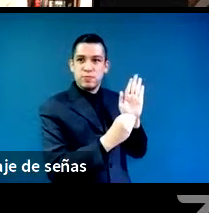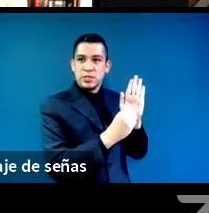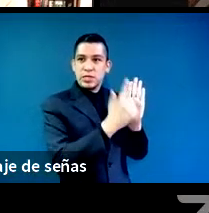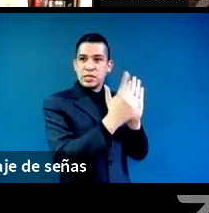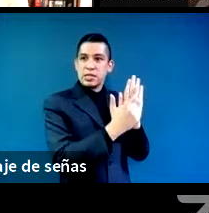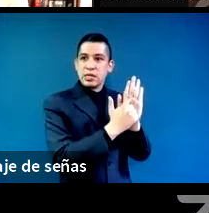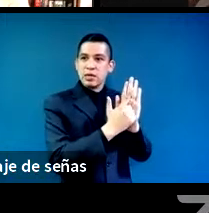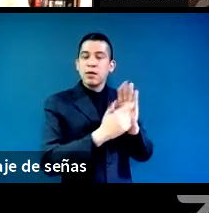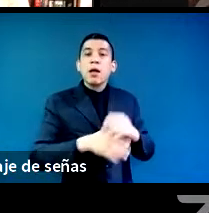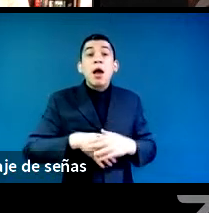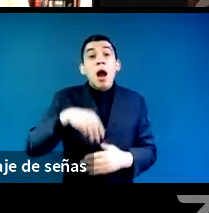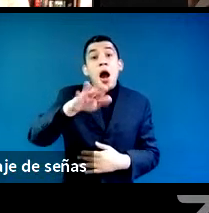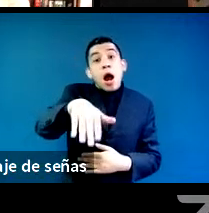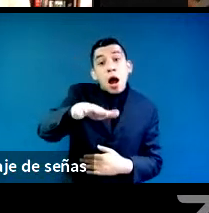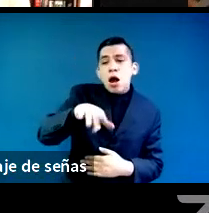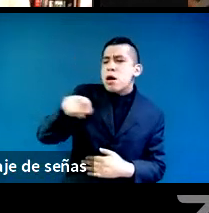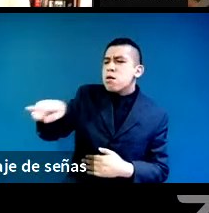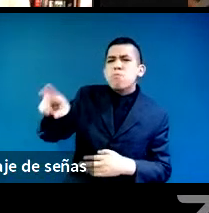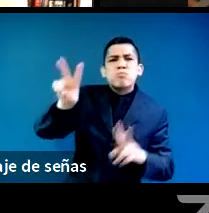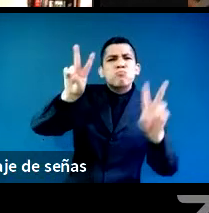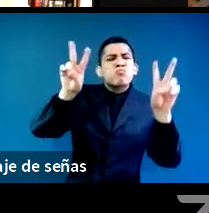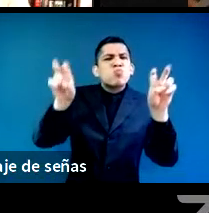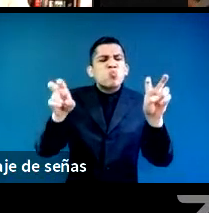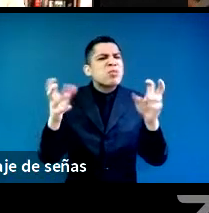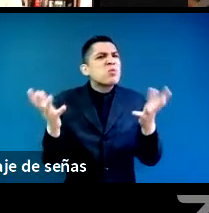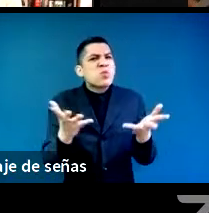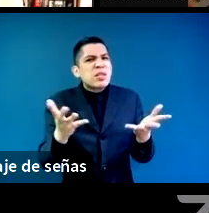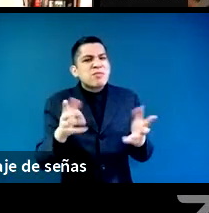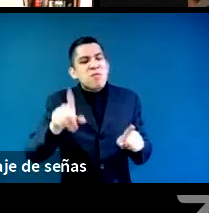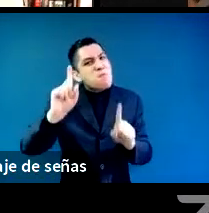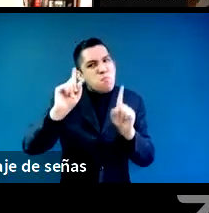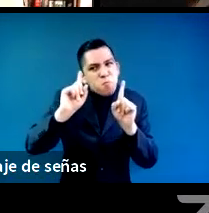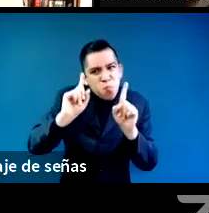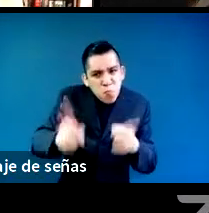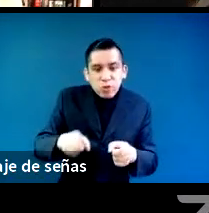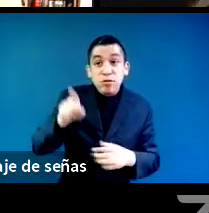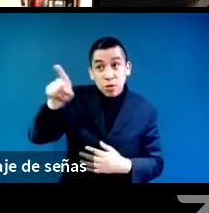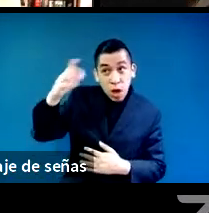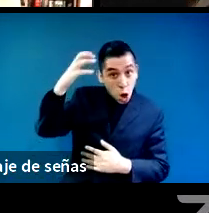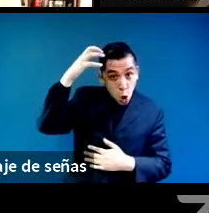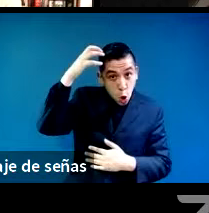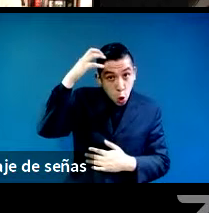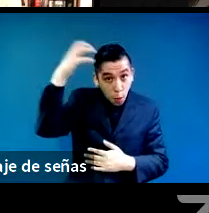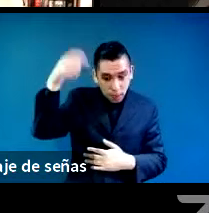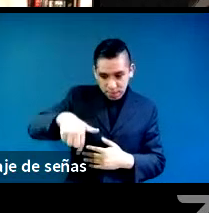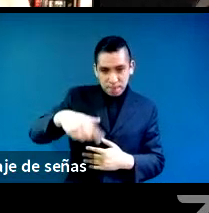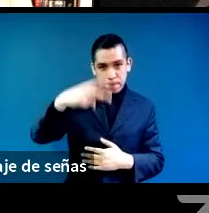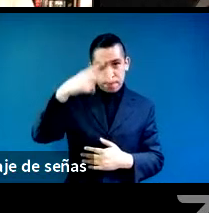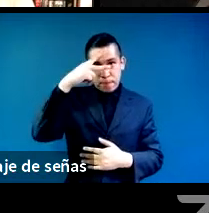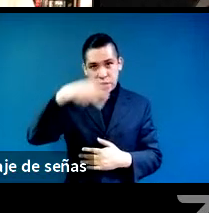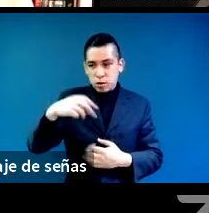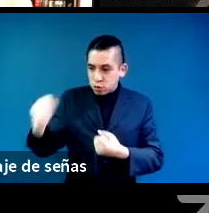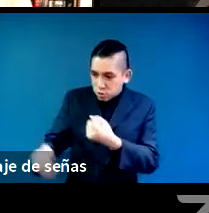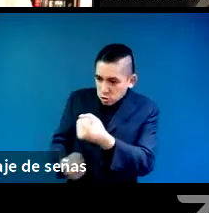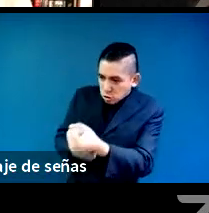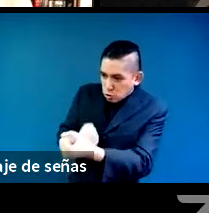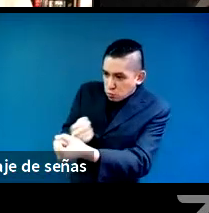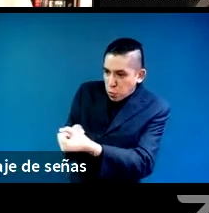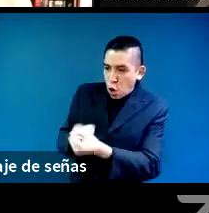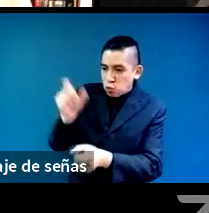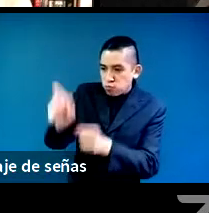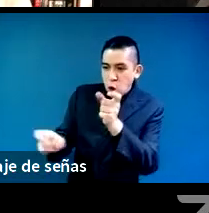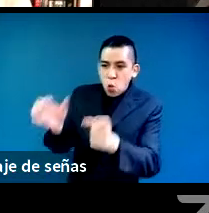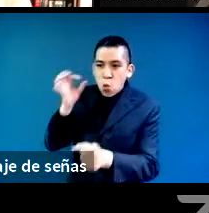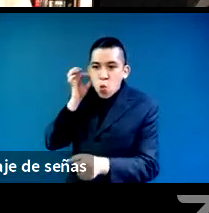governments to guarantee gender equality in the media. We'll listen to you. Greetings, everyone. So my name is Zaineb Dahmoul. I am